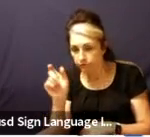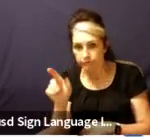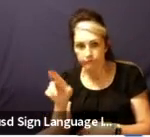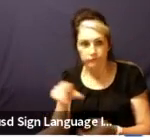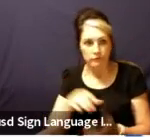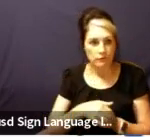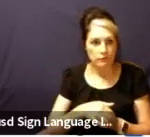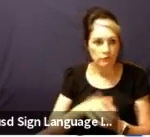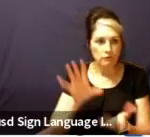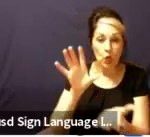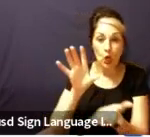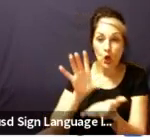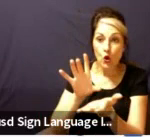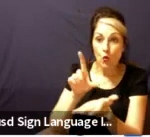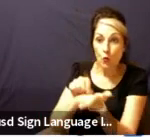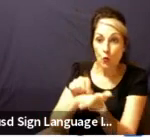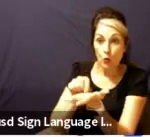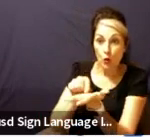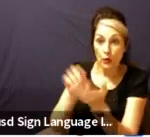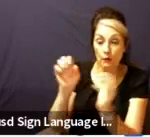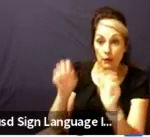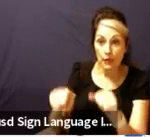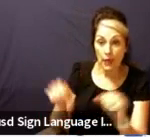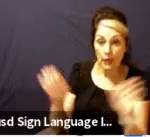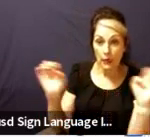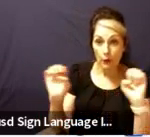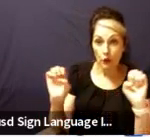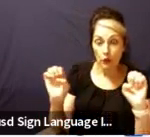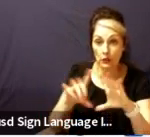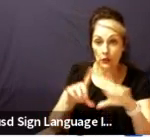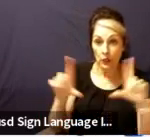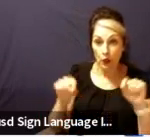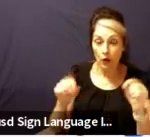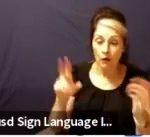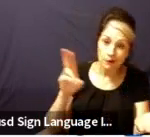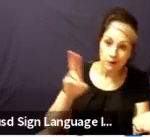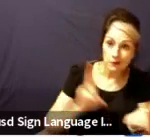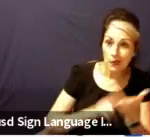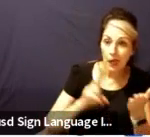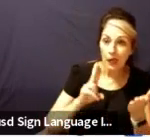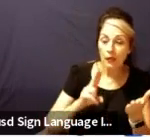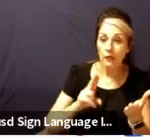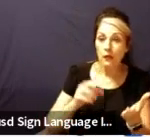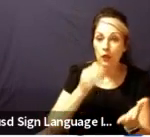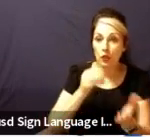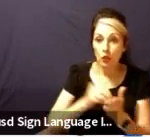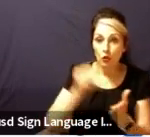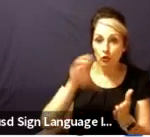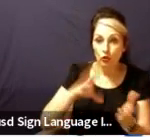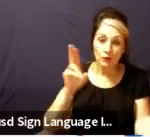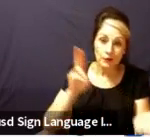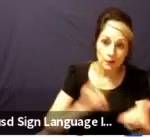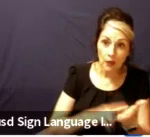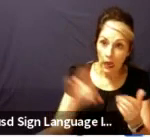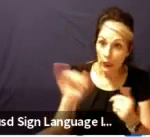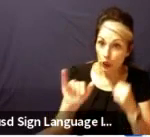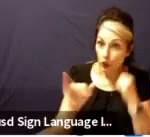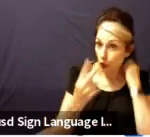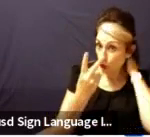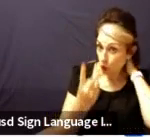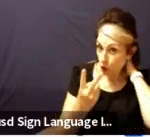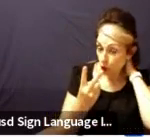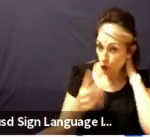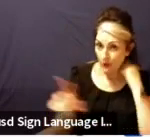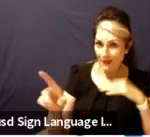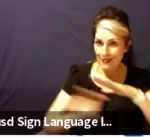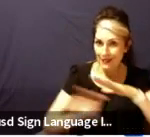emergency card out, sign it, have your students sign it, and then scan it